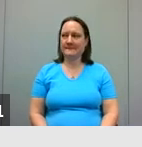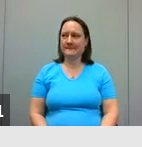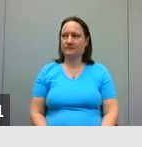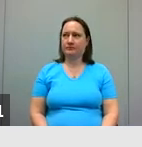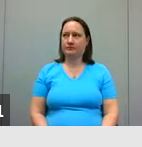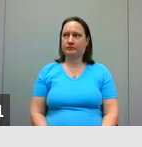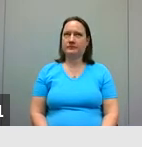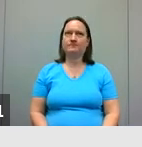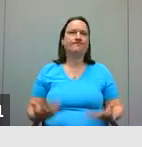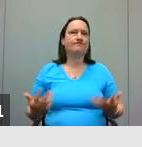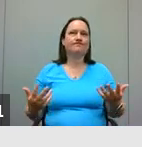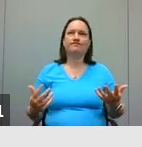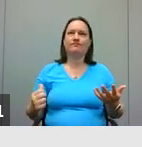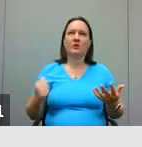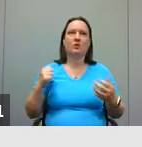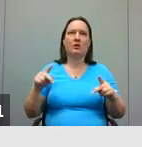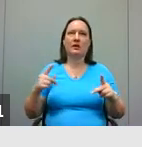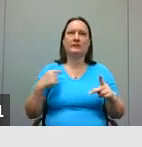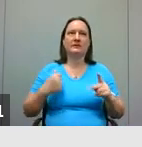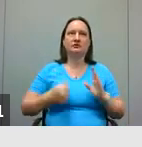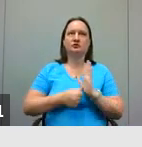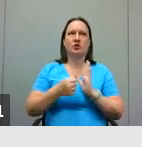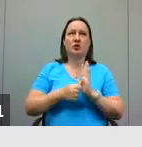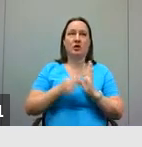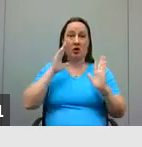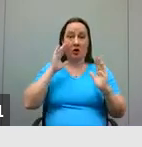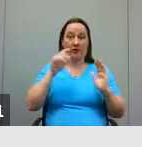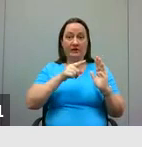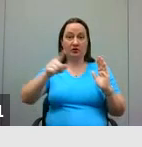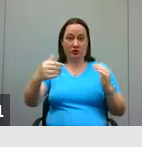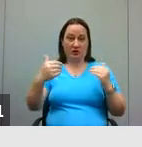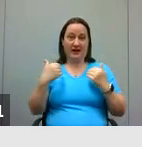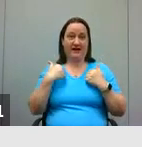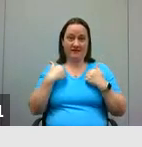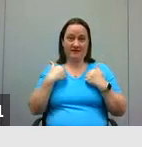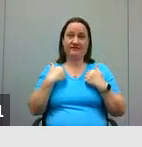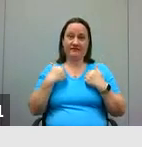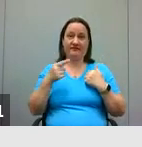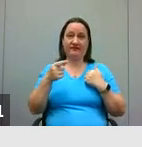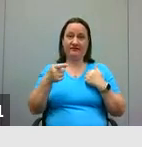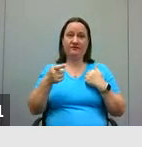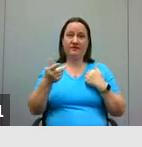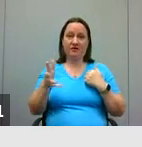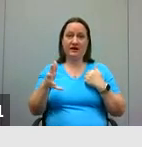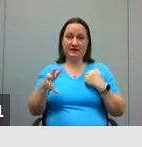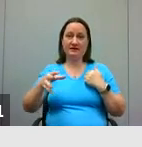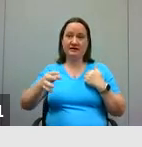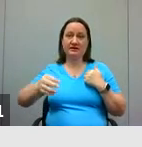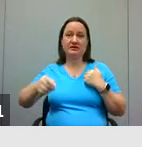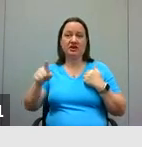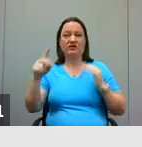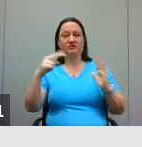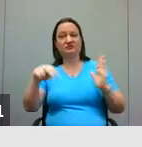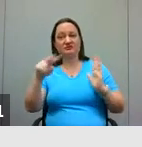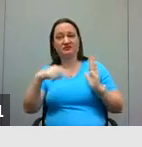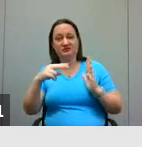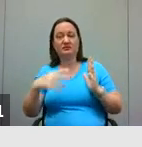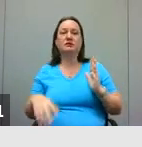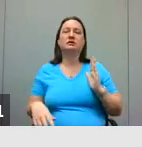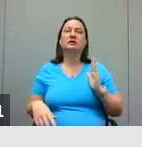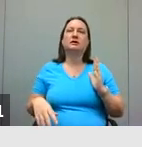it is not letting me scroll. Hopefully you have this document, you've looked over it. The nice thing about this is going